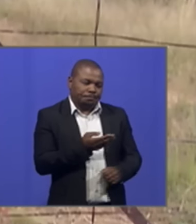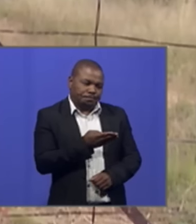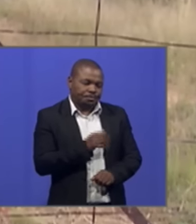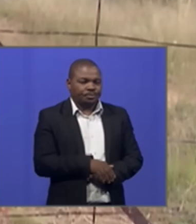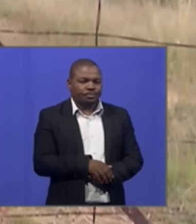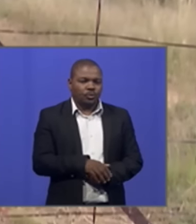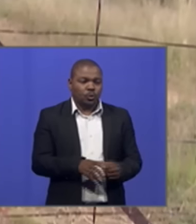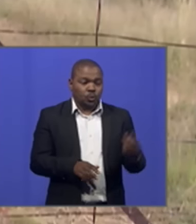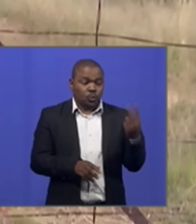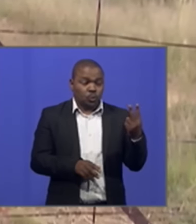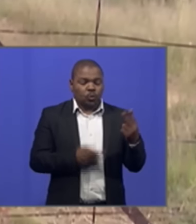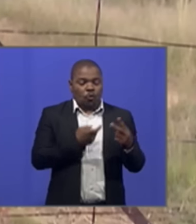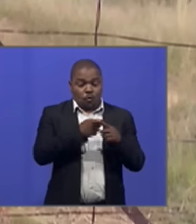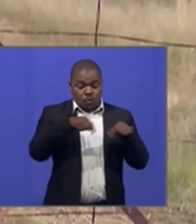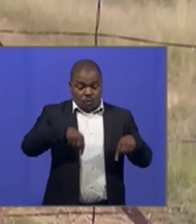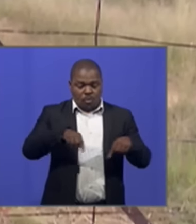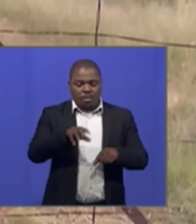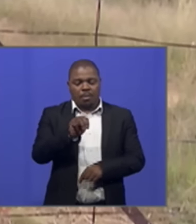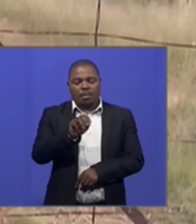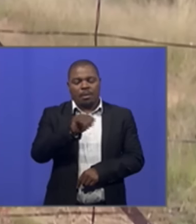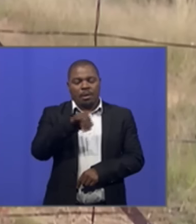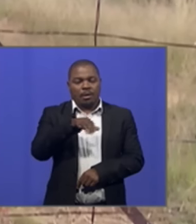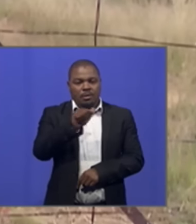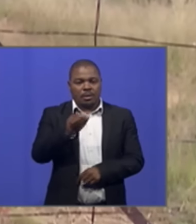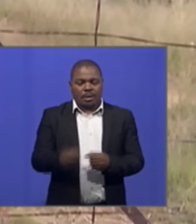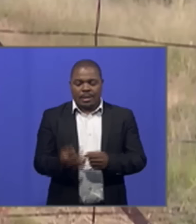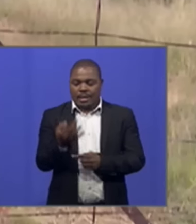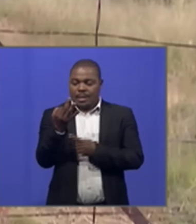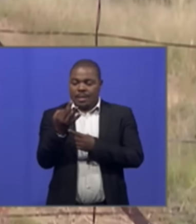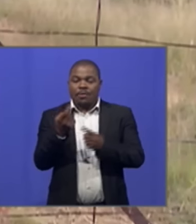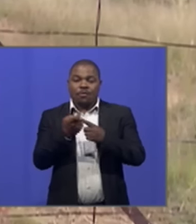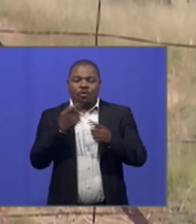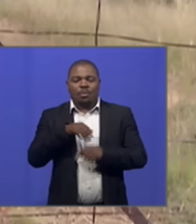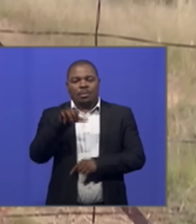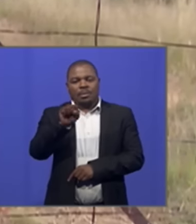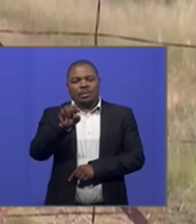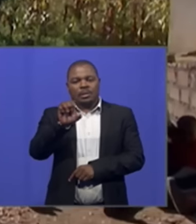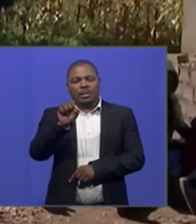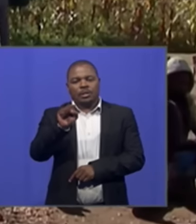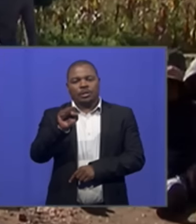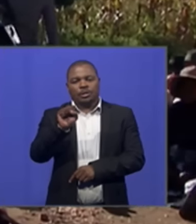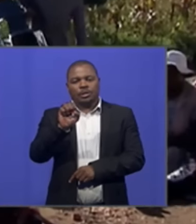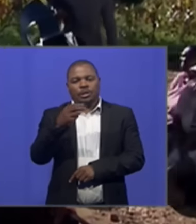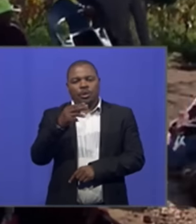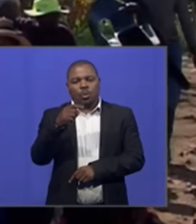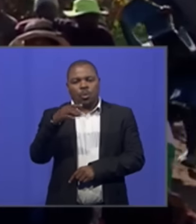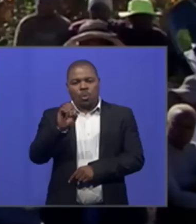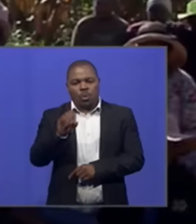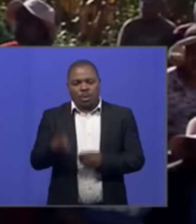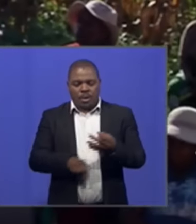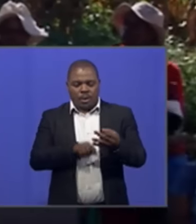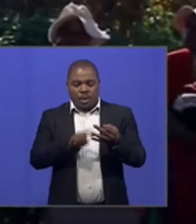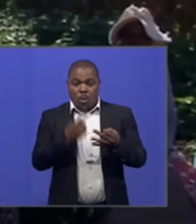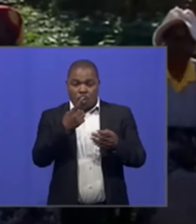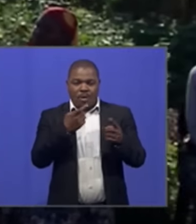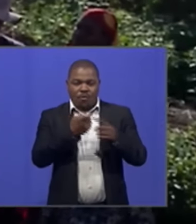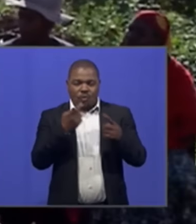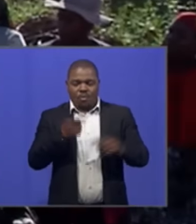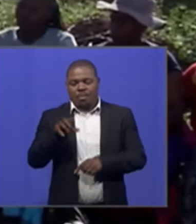ba babedi ba tswa gana mo ga Maja, ba bararo ba tswa Seshego, o tee o tswa a